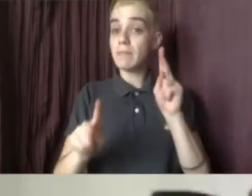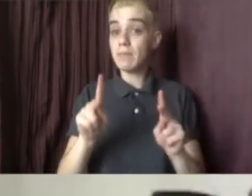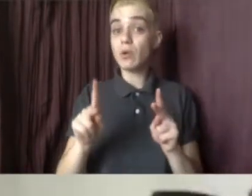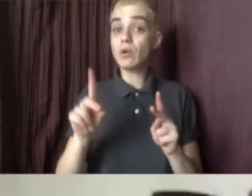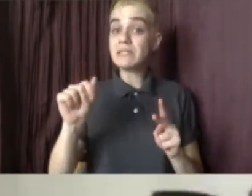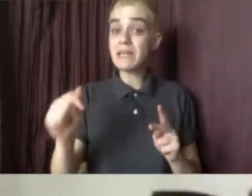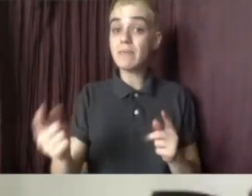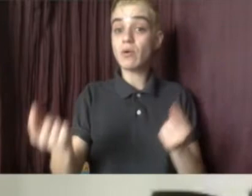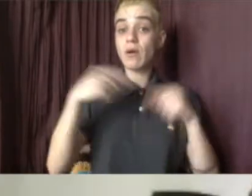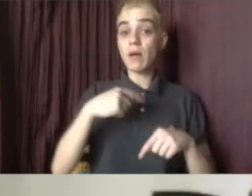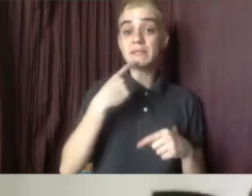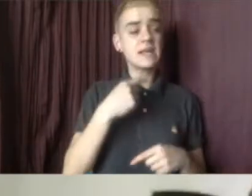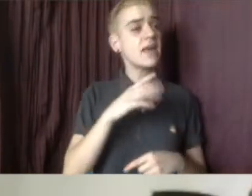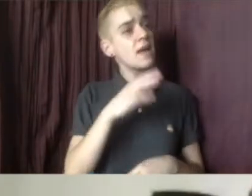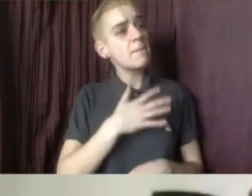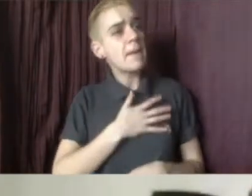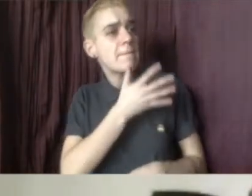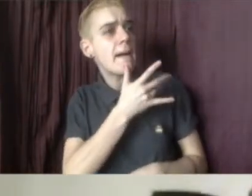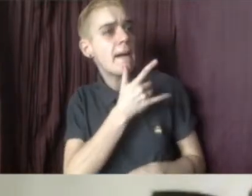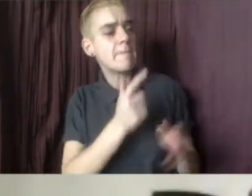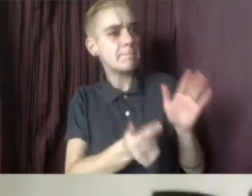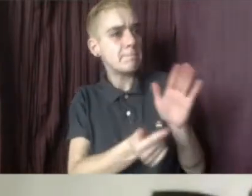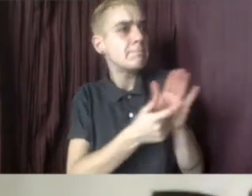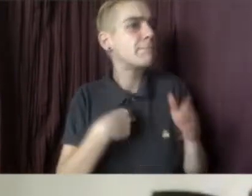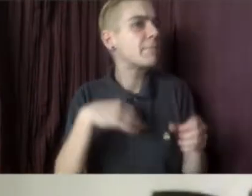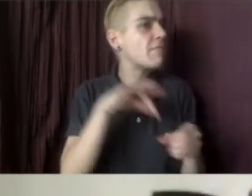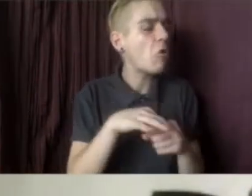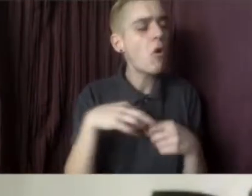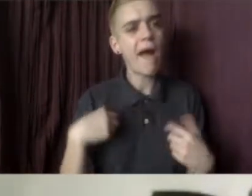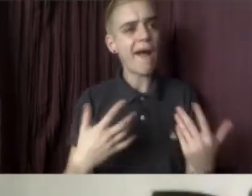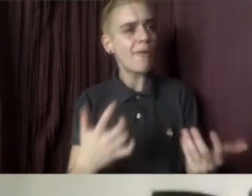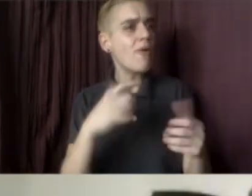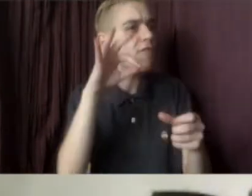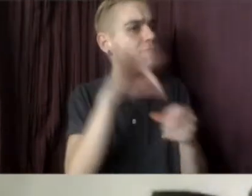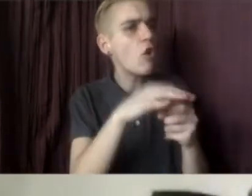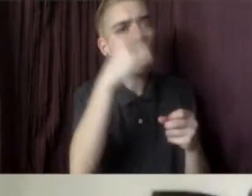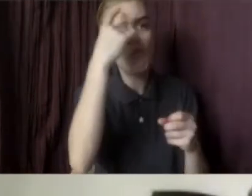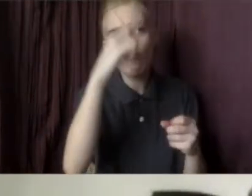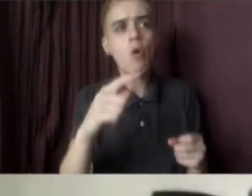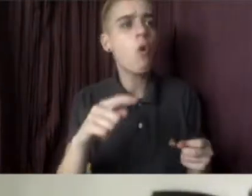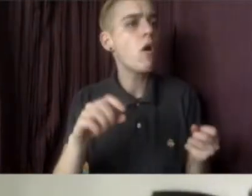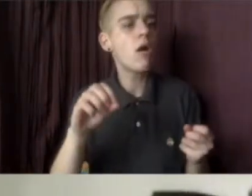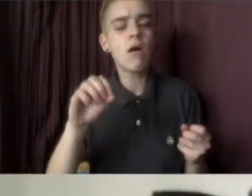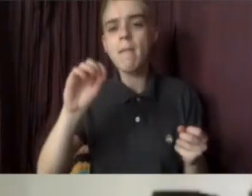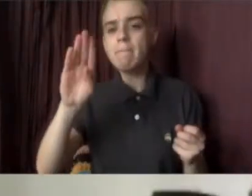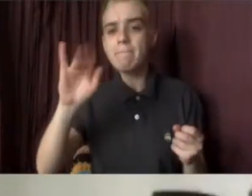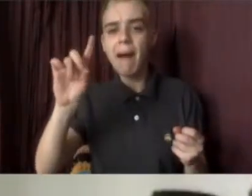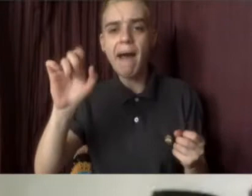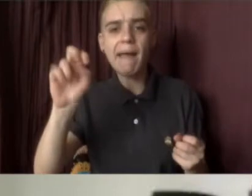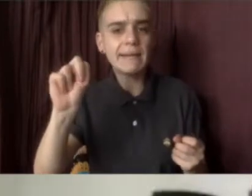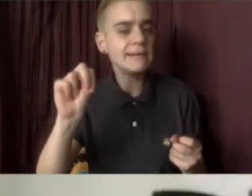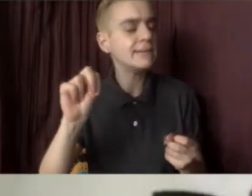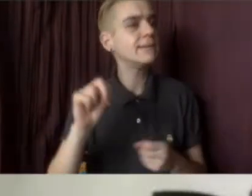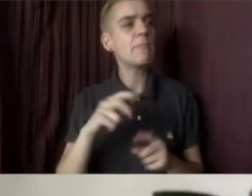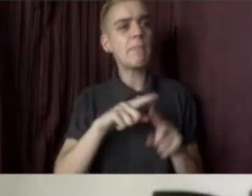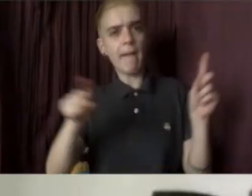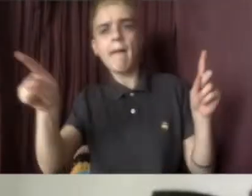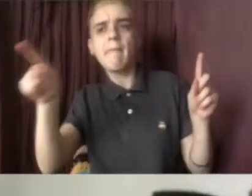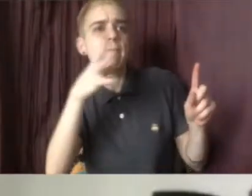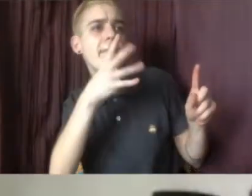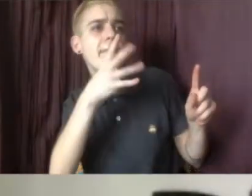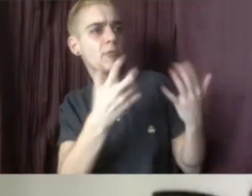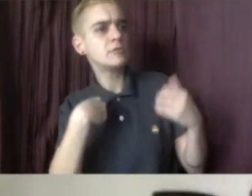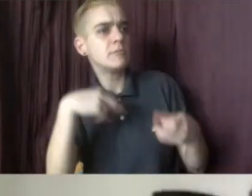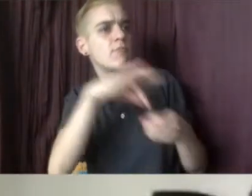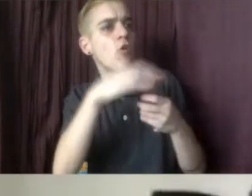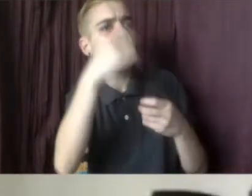that parent or that guardian to give them their ballot and to vote. And many of our people don't get their ballots. Whereas if they went out and got, right,